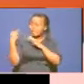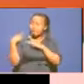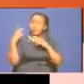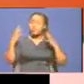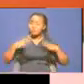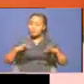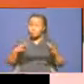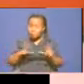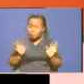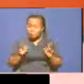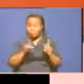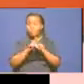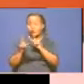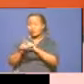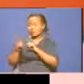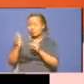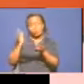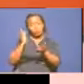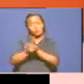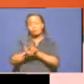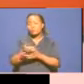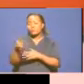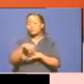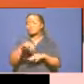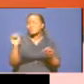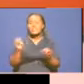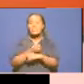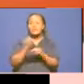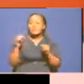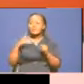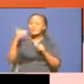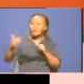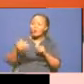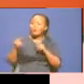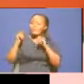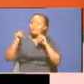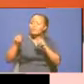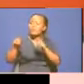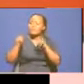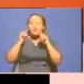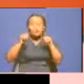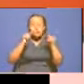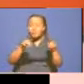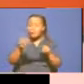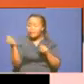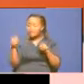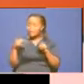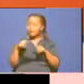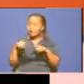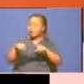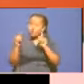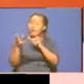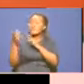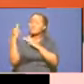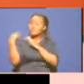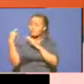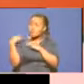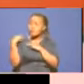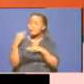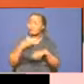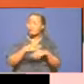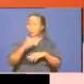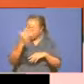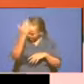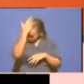onus is upon us. We can't always blame other people for our own behaviors. So my humble appeal to everybody